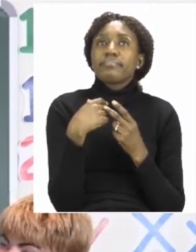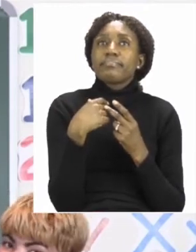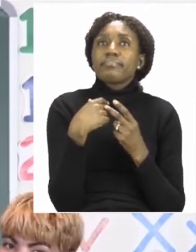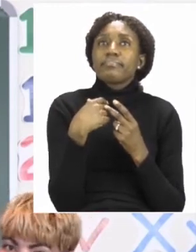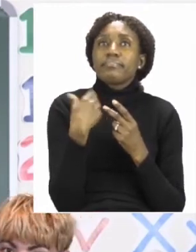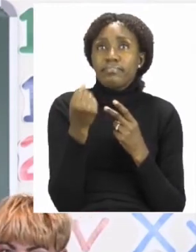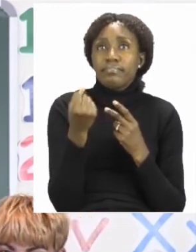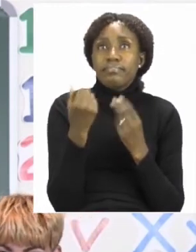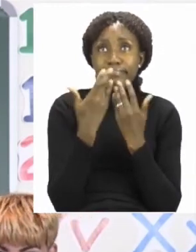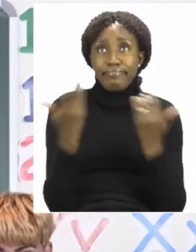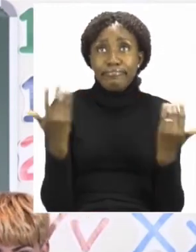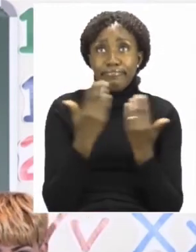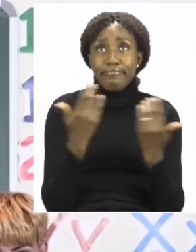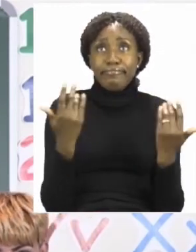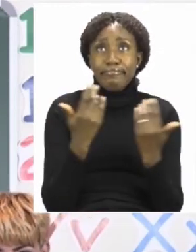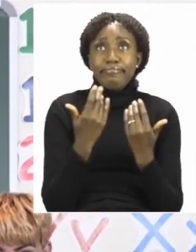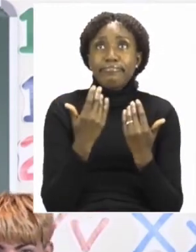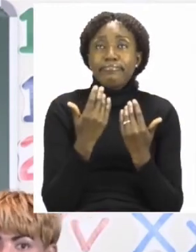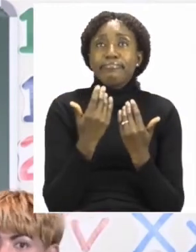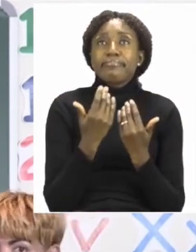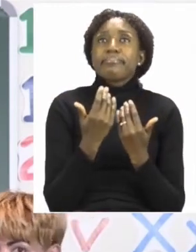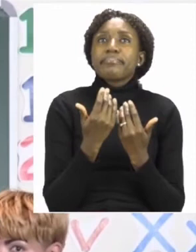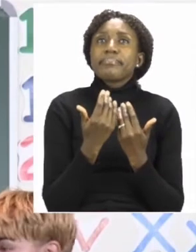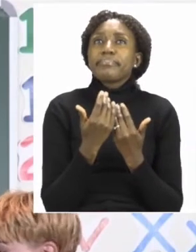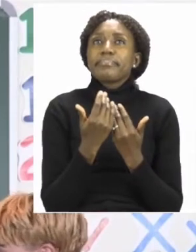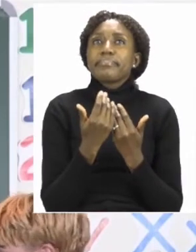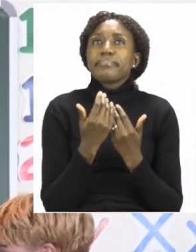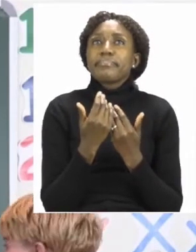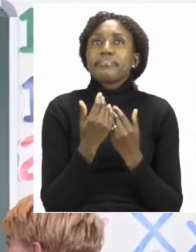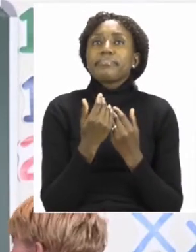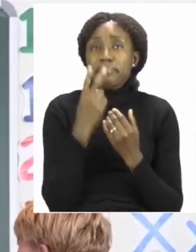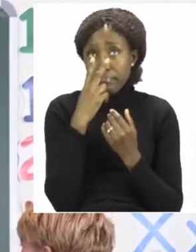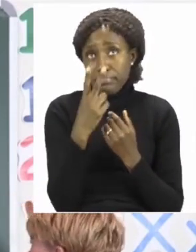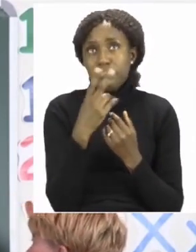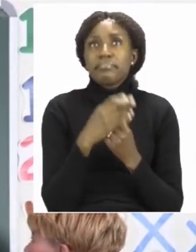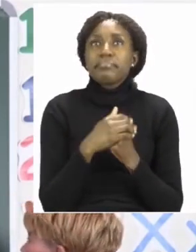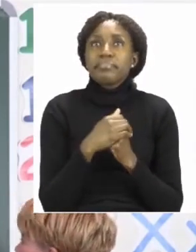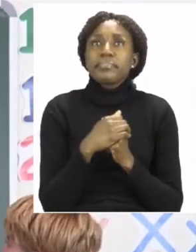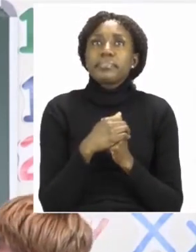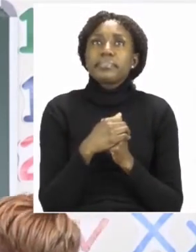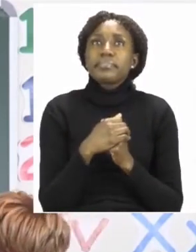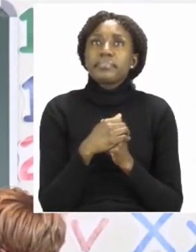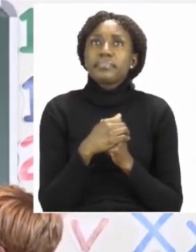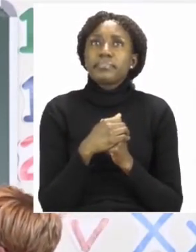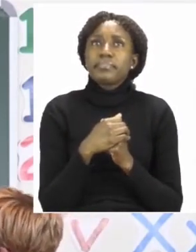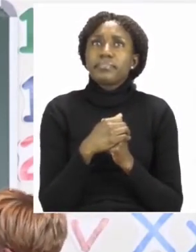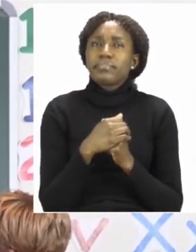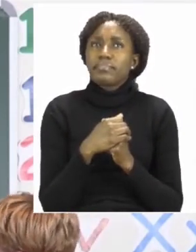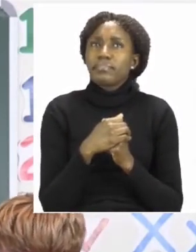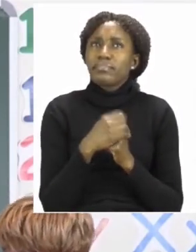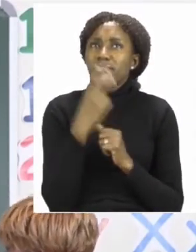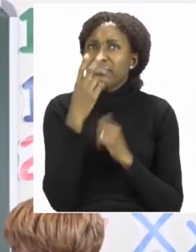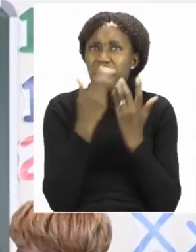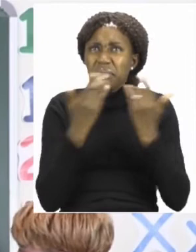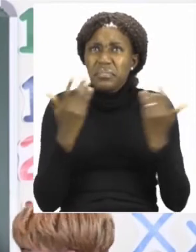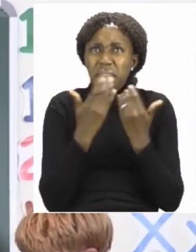some green as well now let's see do we have any green